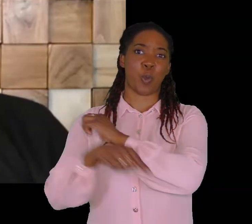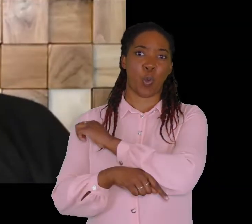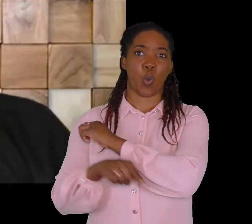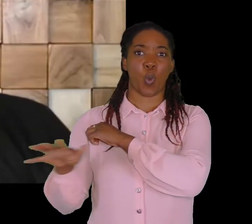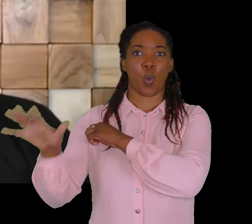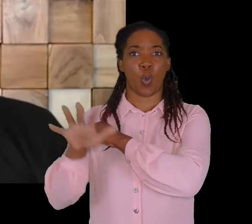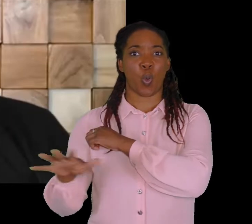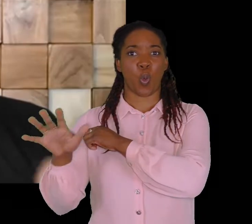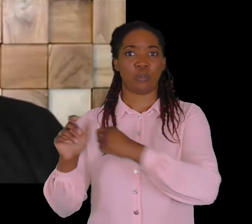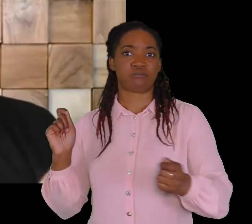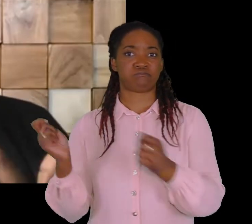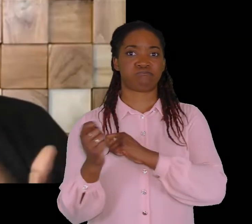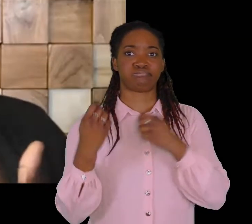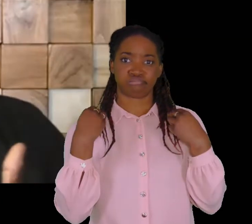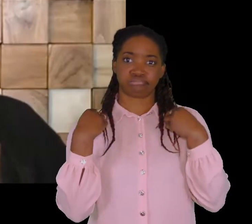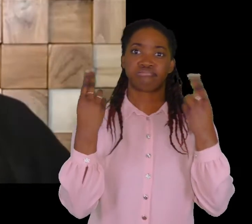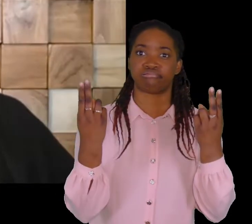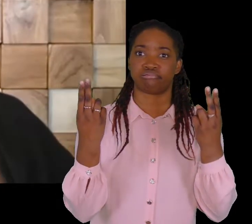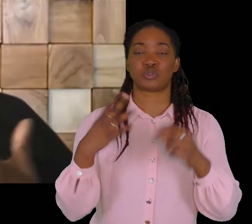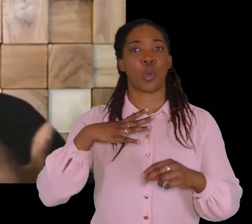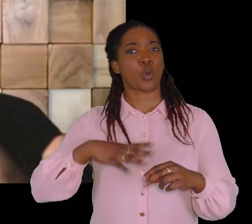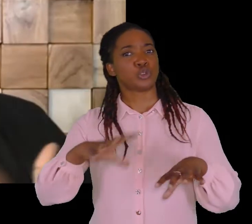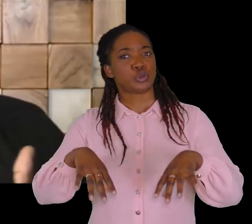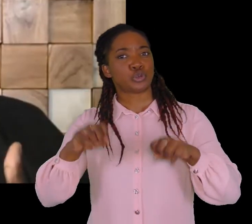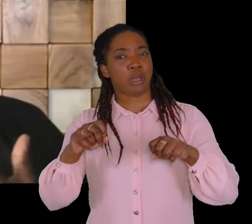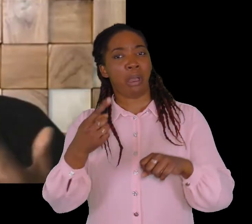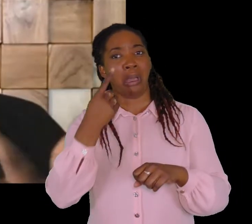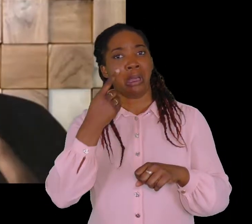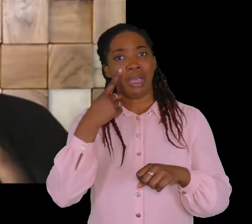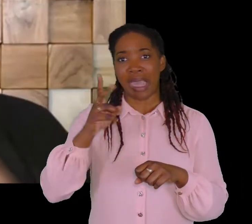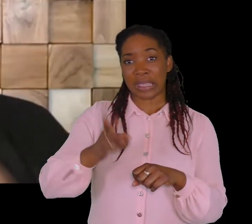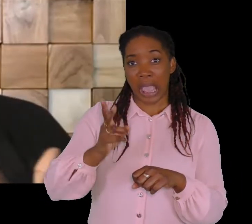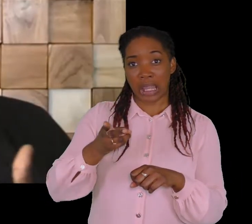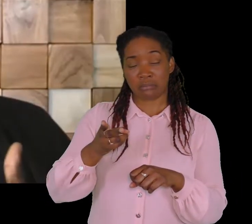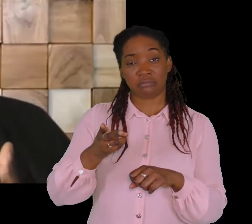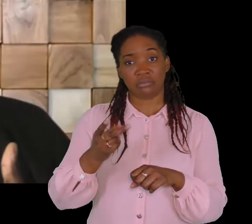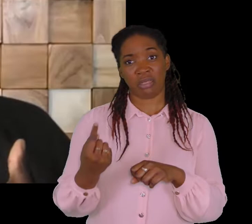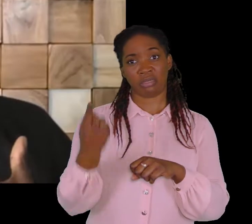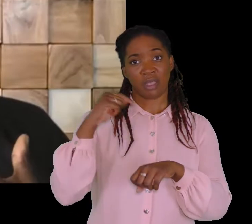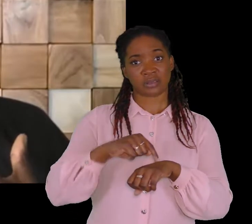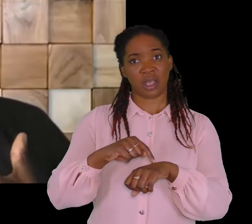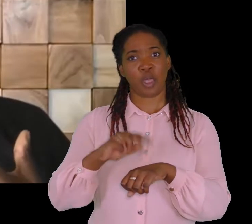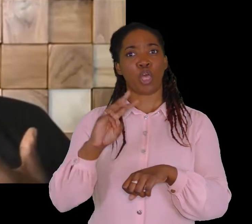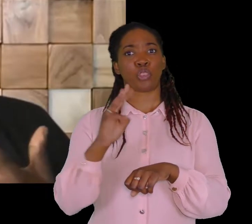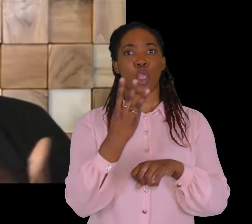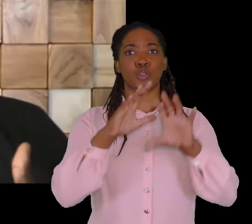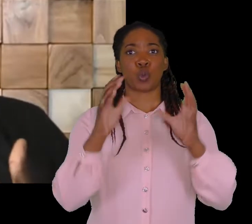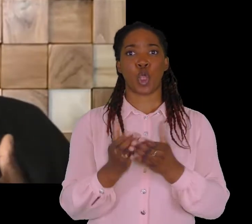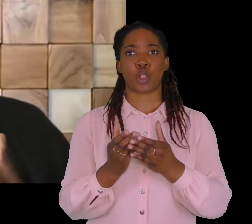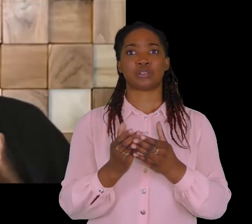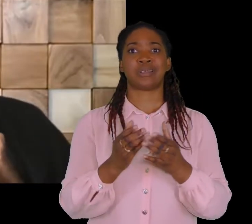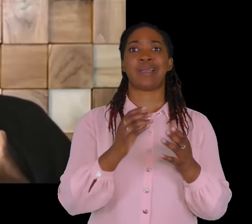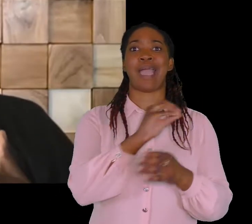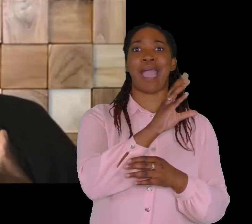of revisit this moment of the third world, Afro-Asian community, Afro-Asian unity,